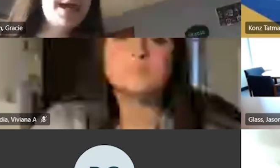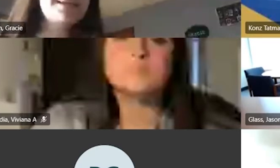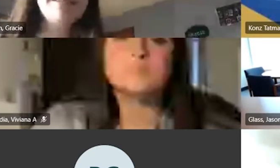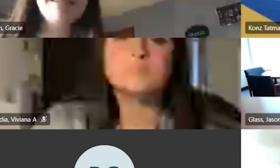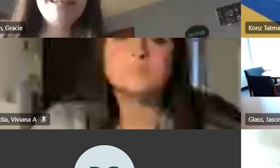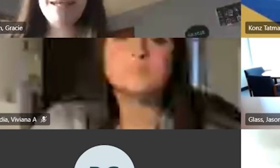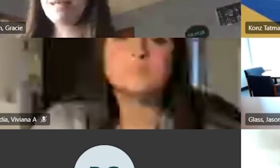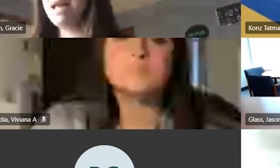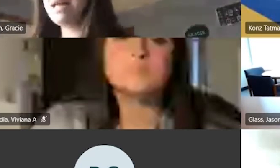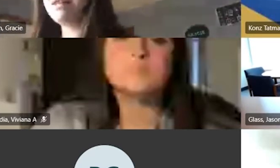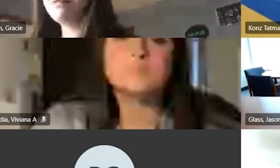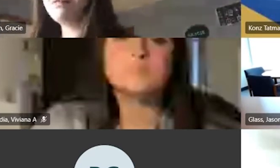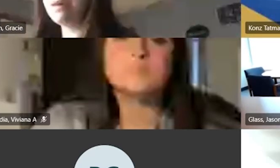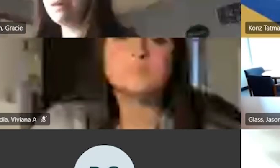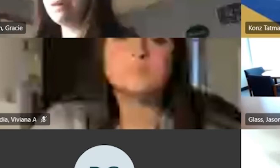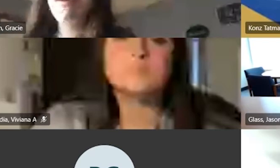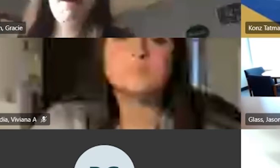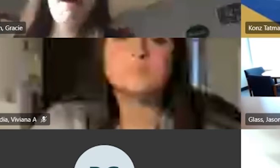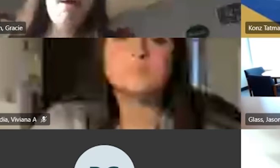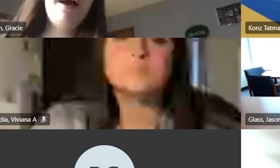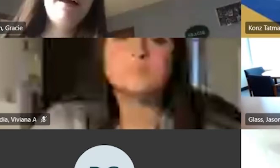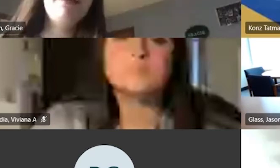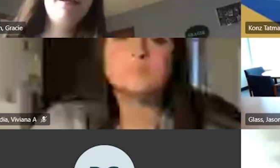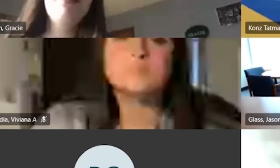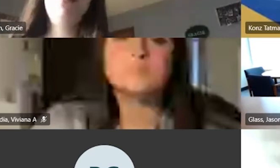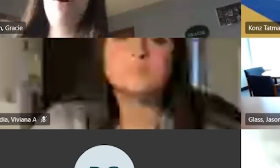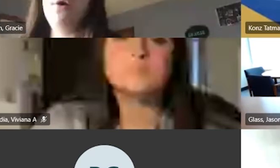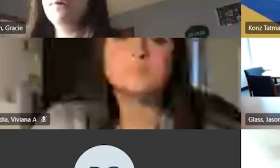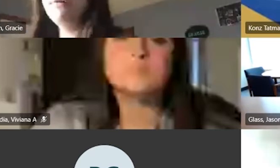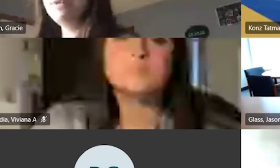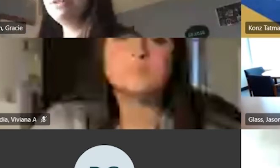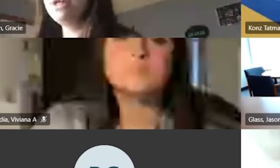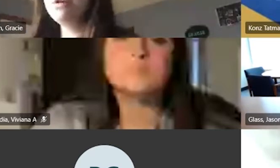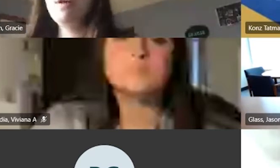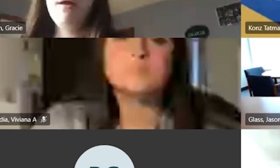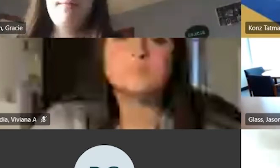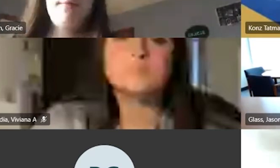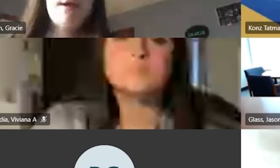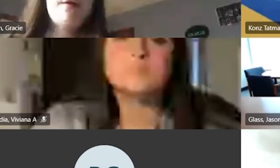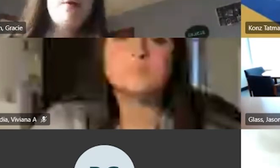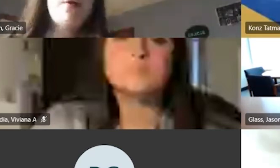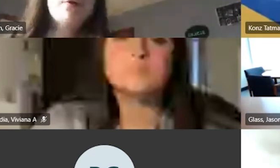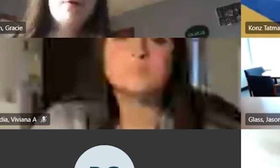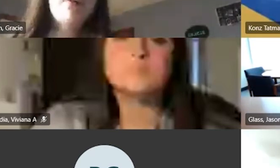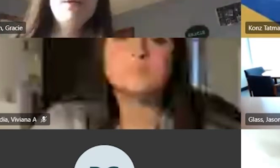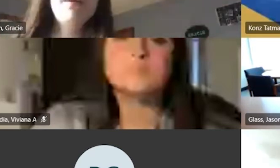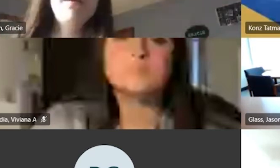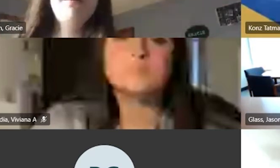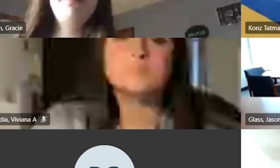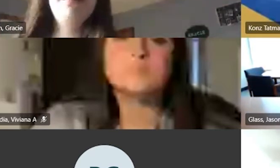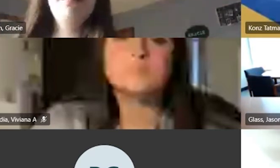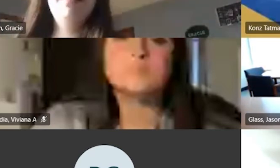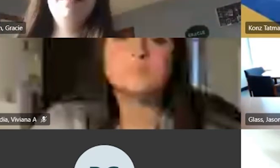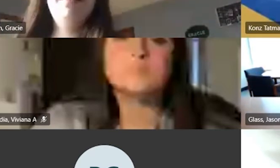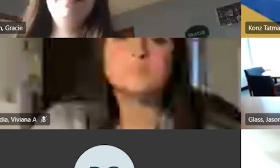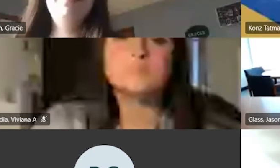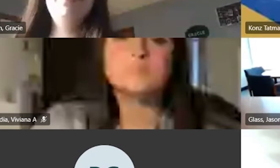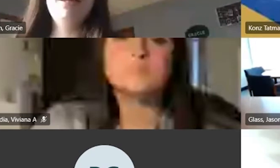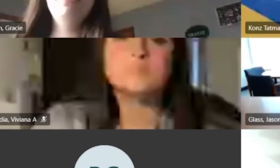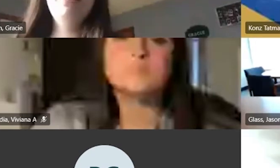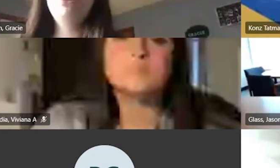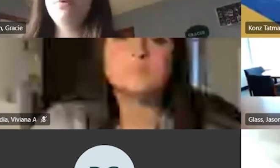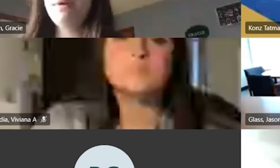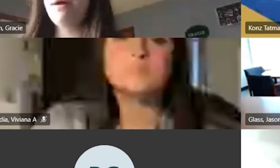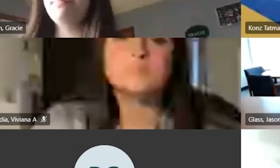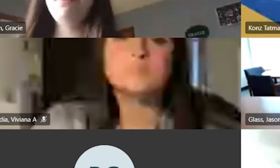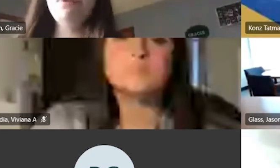like KSD and KSB, I think it's a lot harder of a decision. But I also think